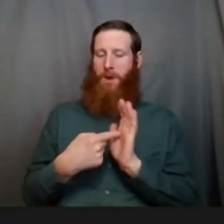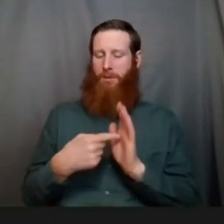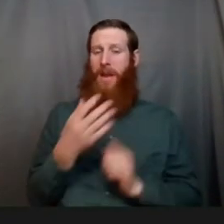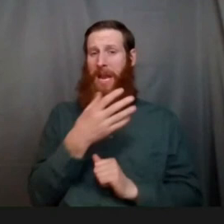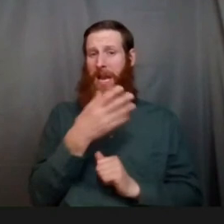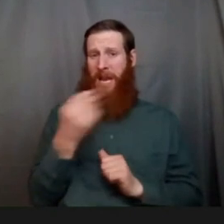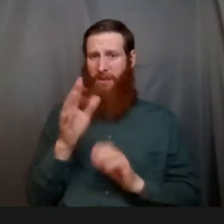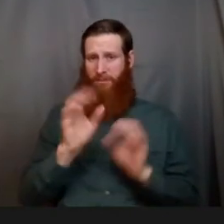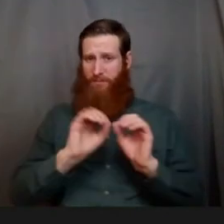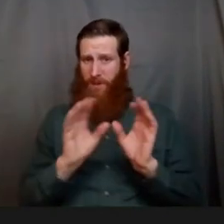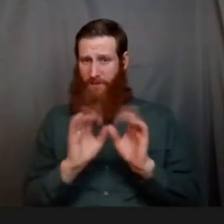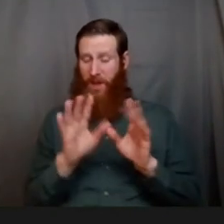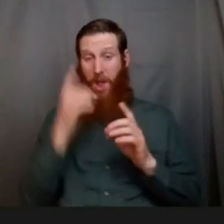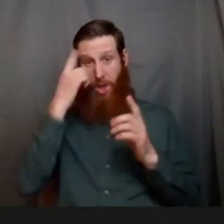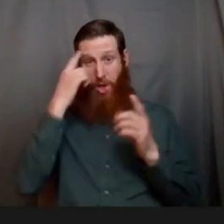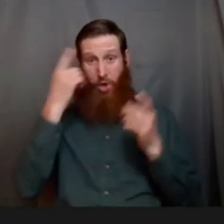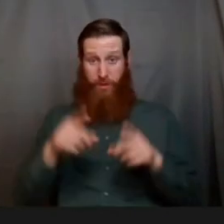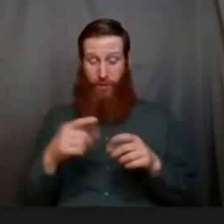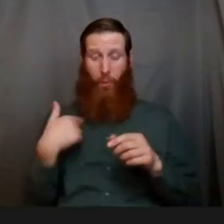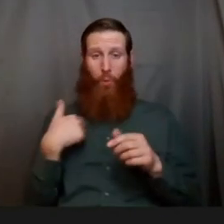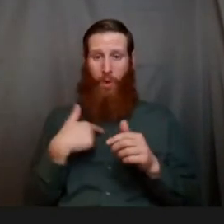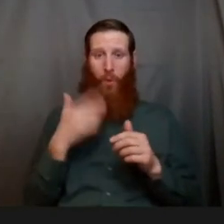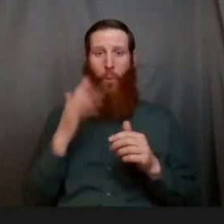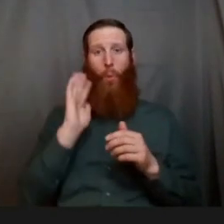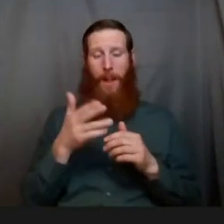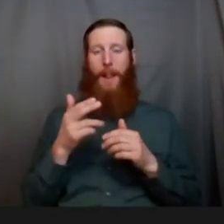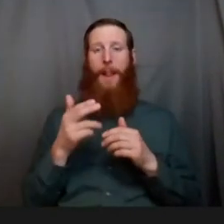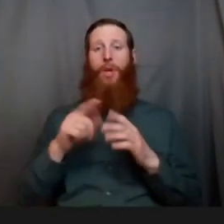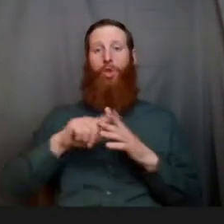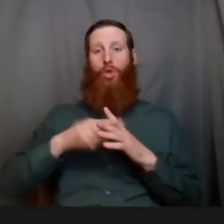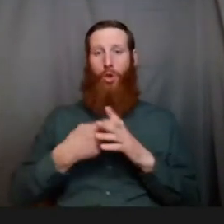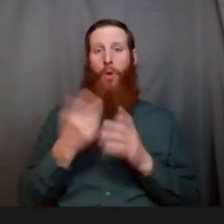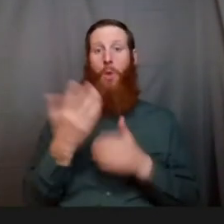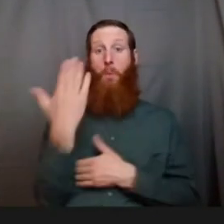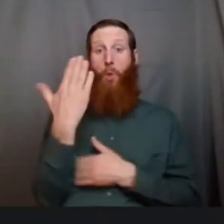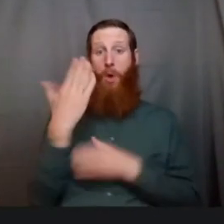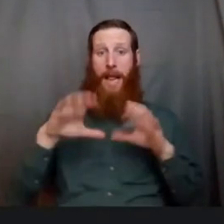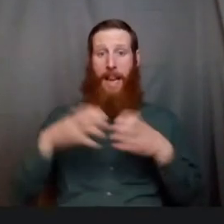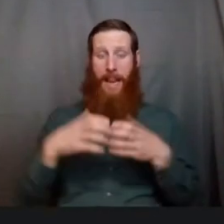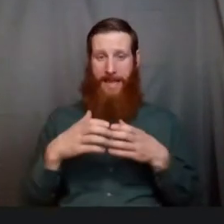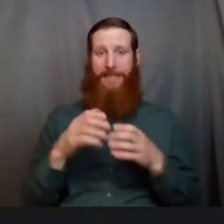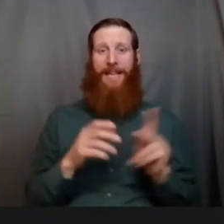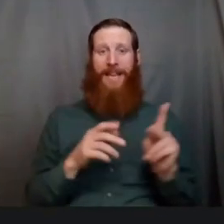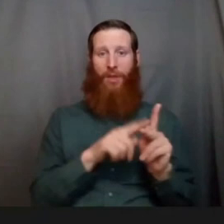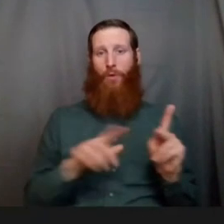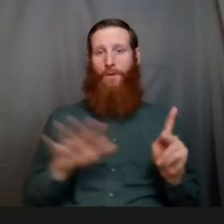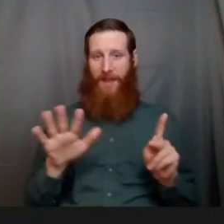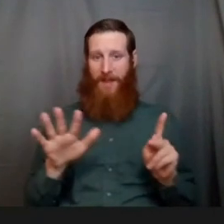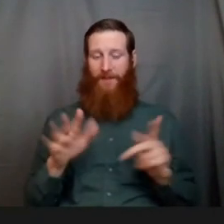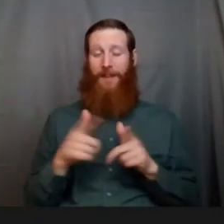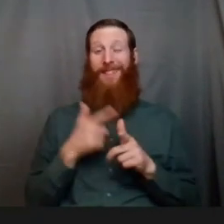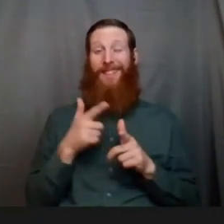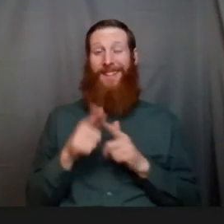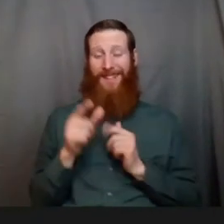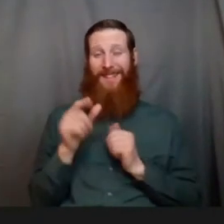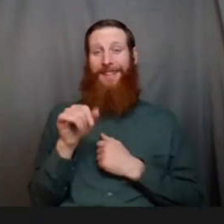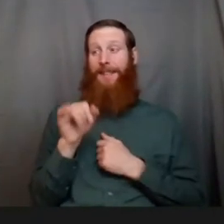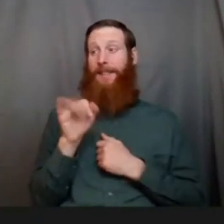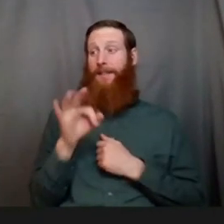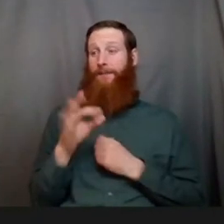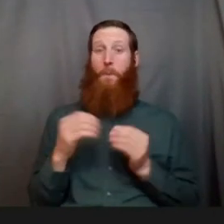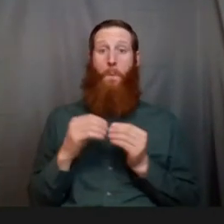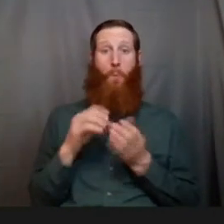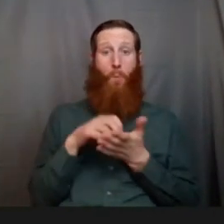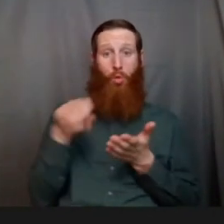the agreement is that we will build out morning classrooms first in K-5. And then if there is more students coming into